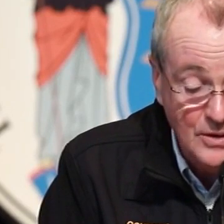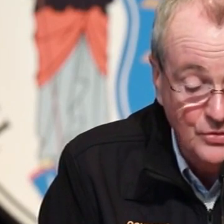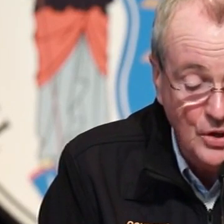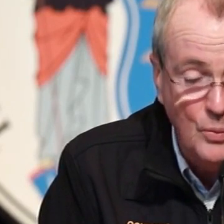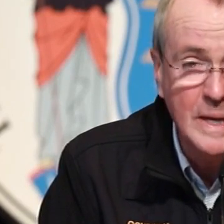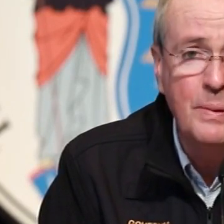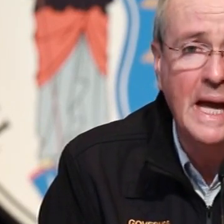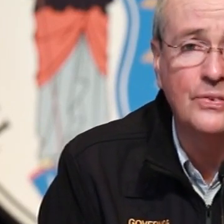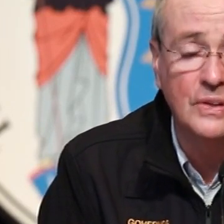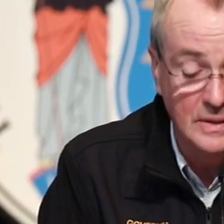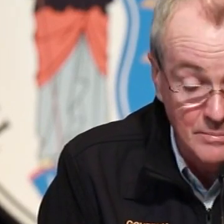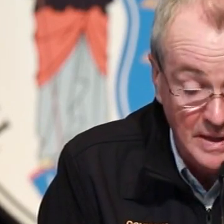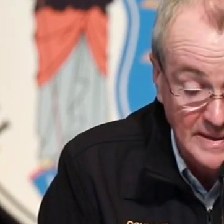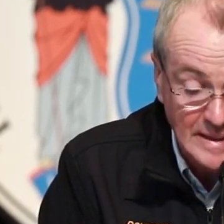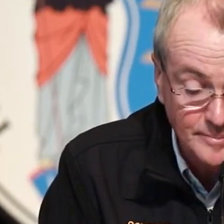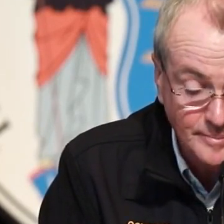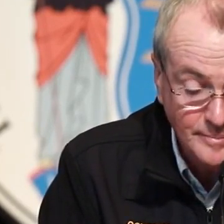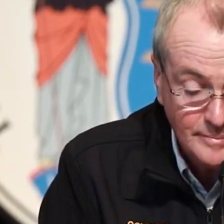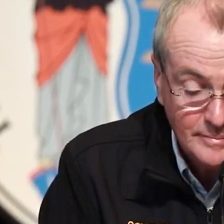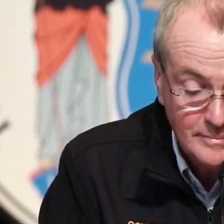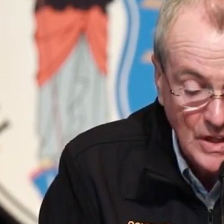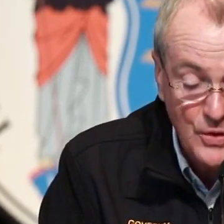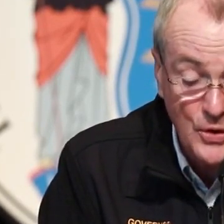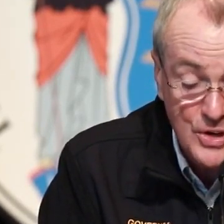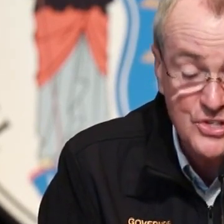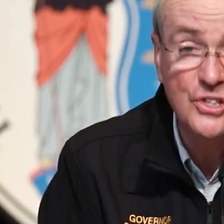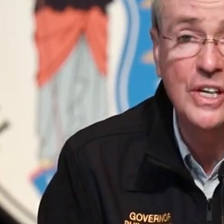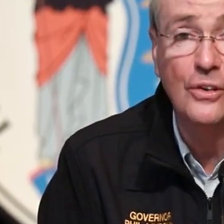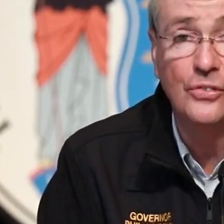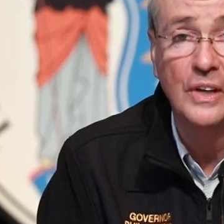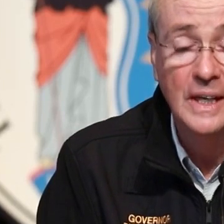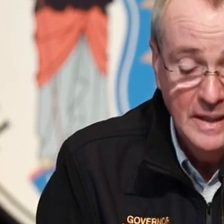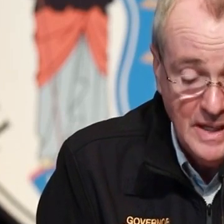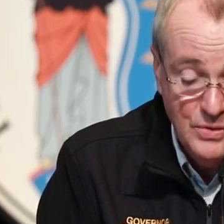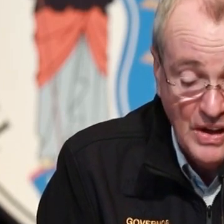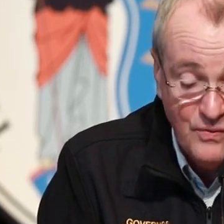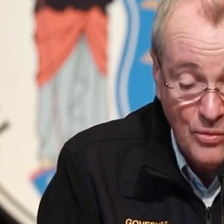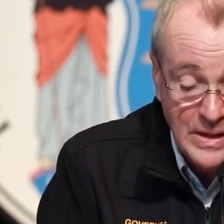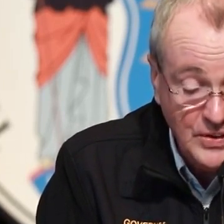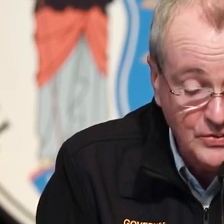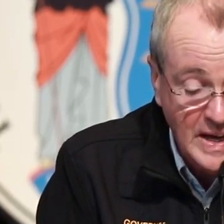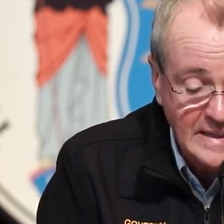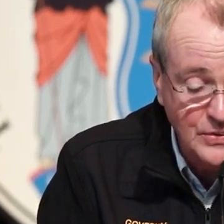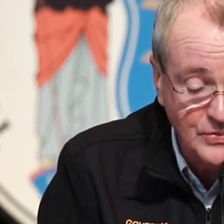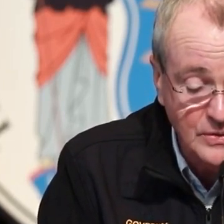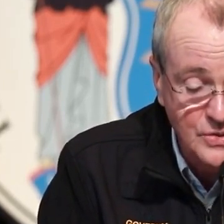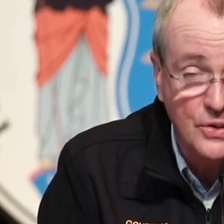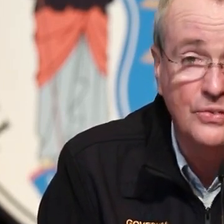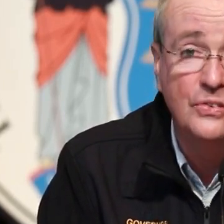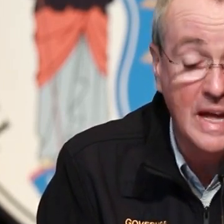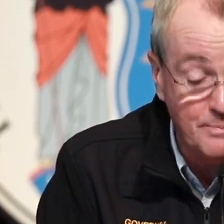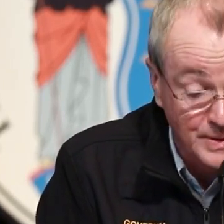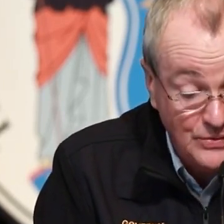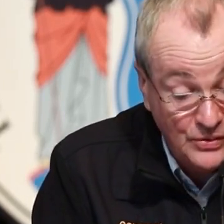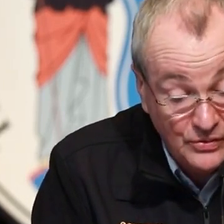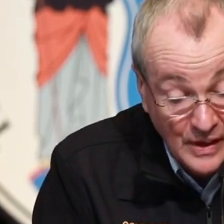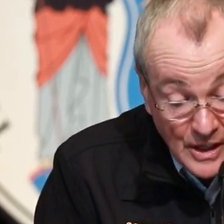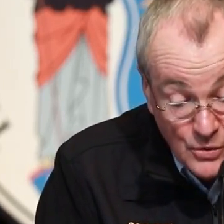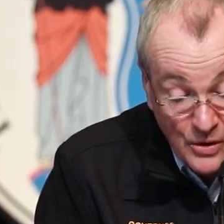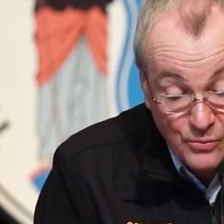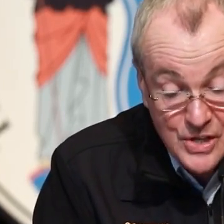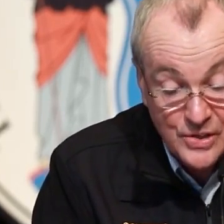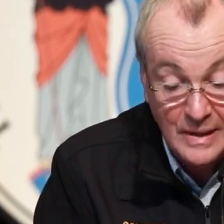77 years old when he passed on Monday. For 36 years, he was a forensic scientist at New Jersey State